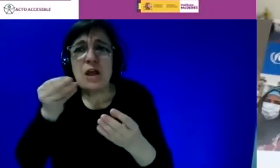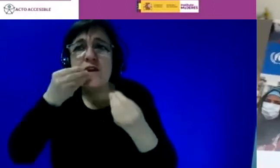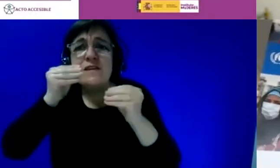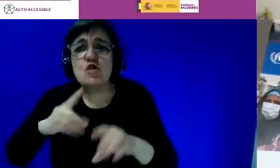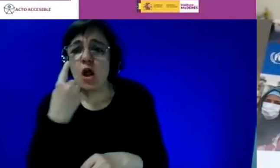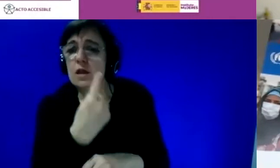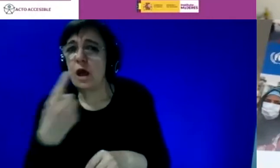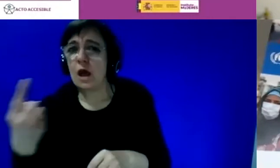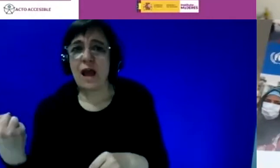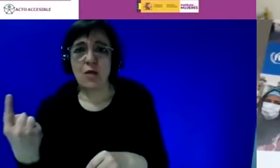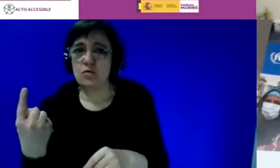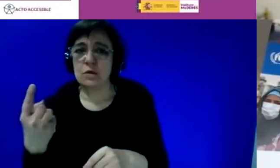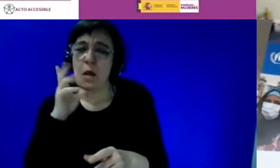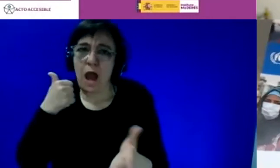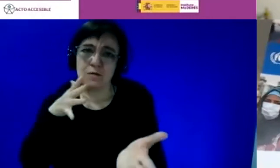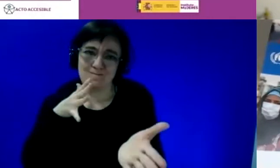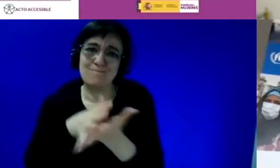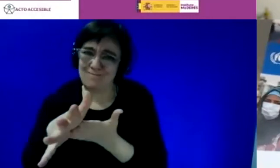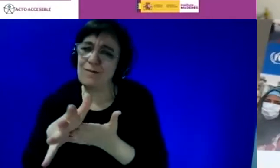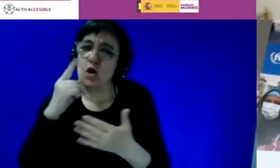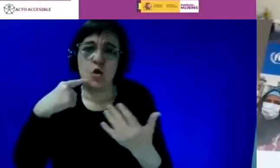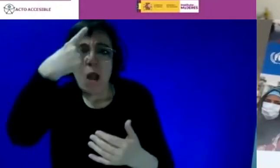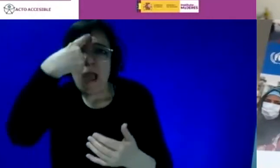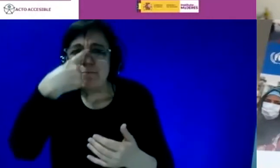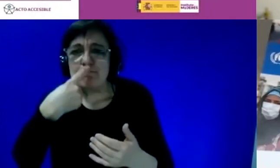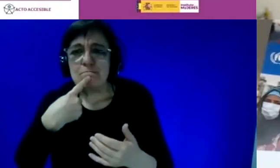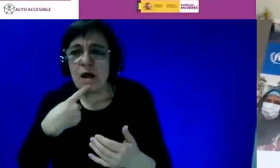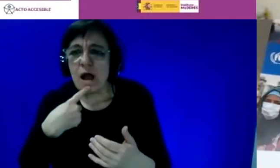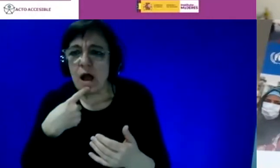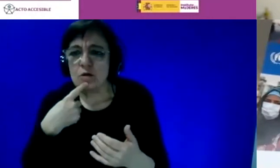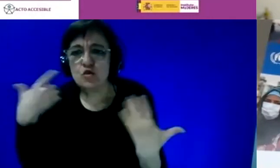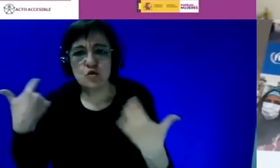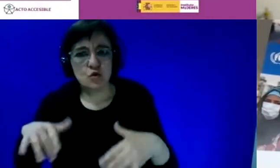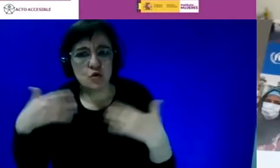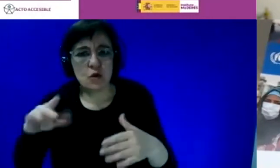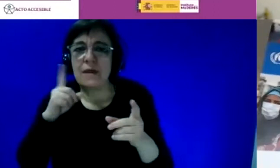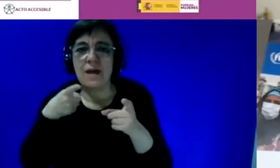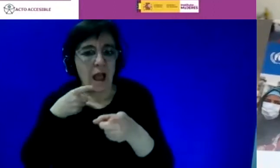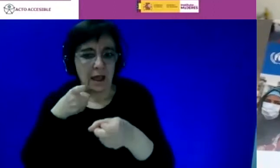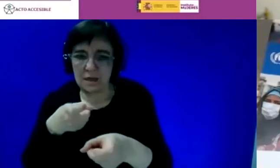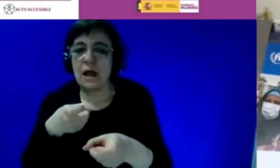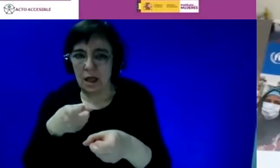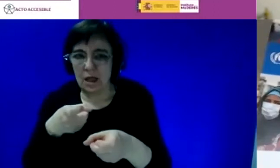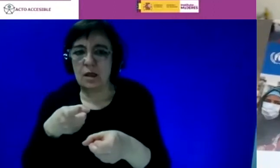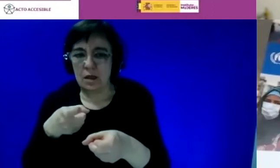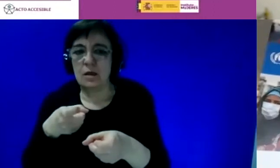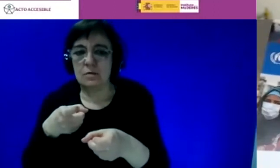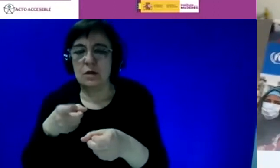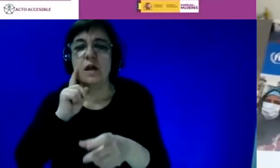And for me, that is an image of the impact of this war on people with a disability.